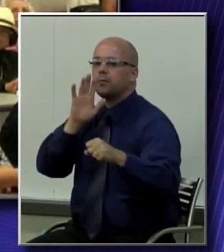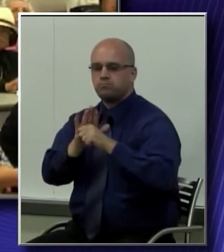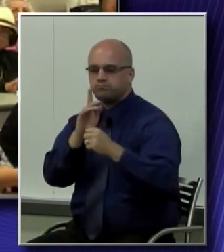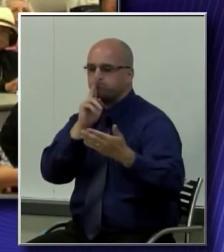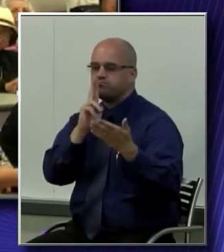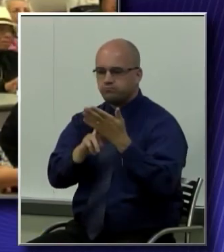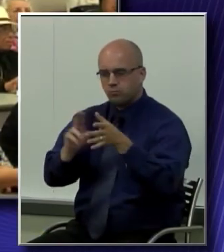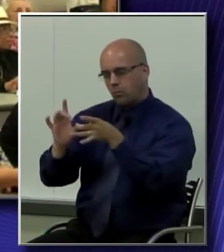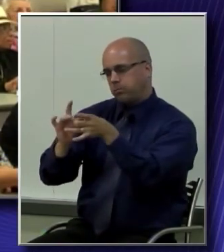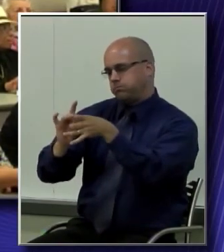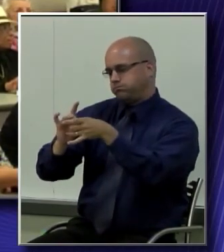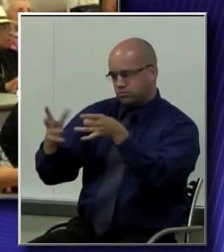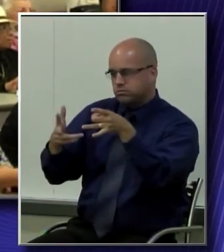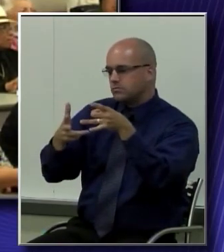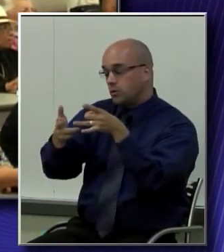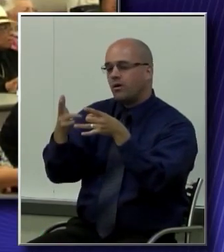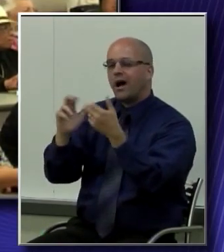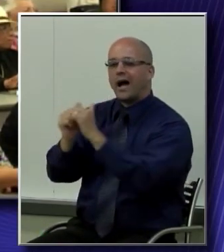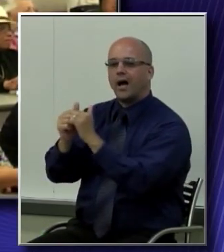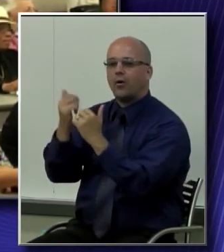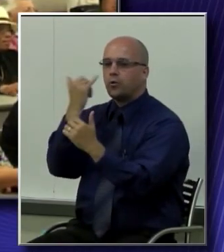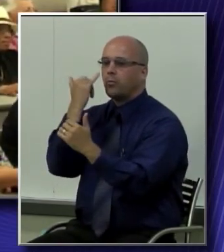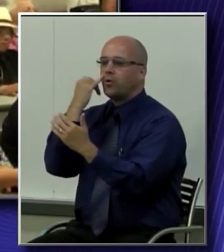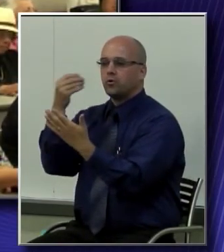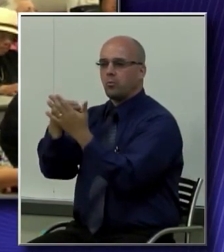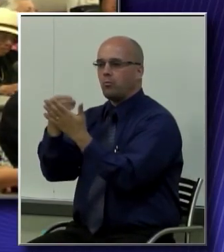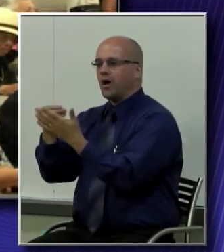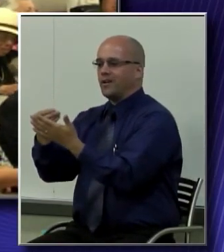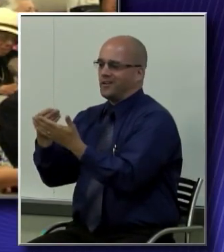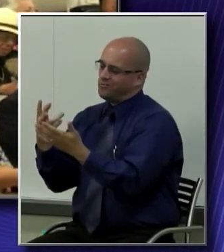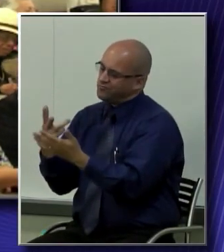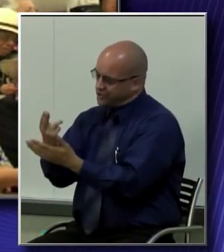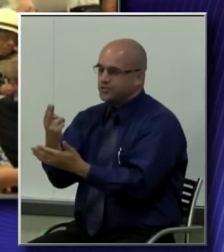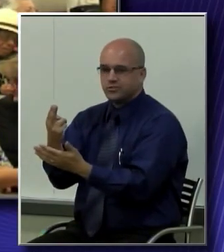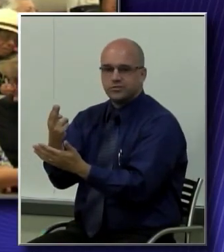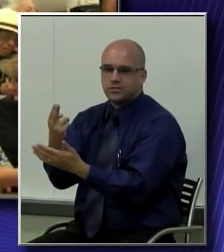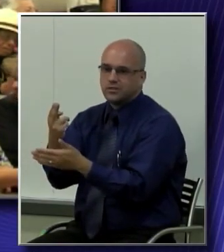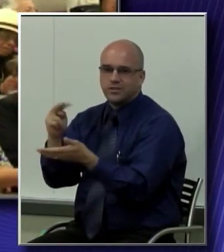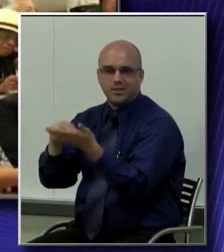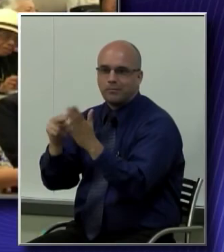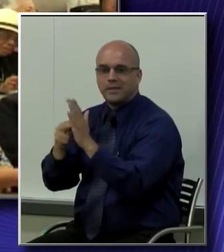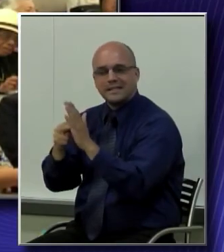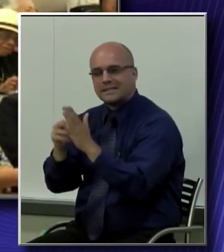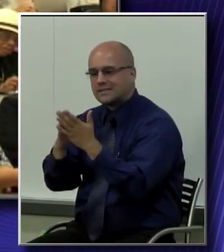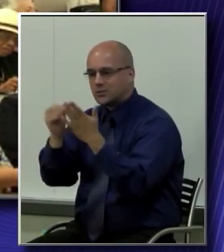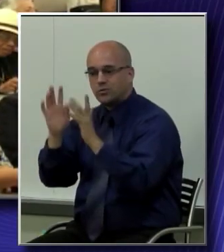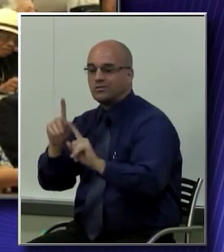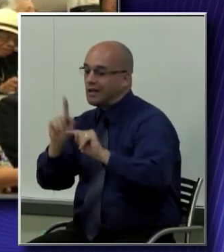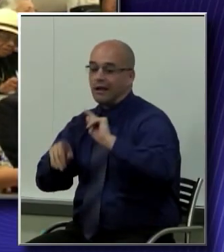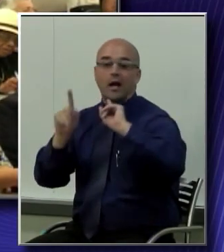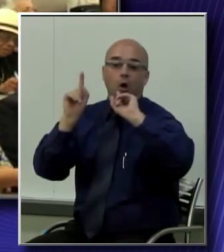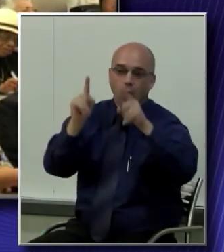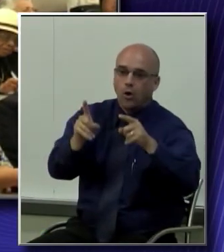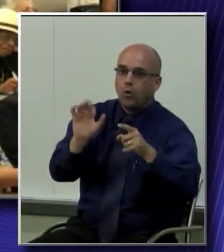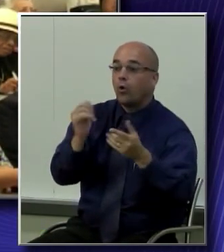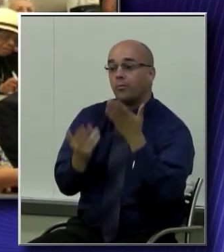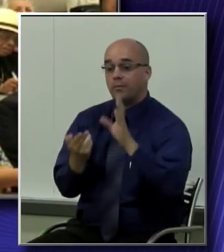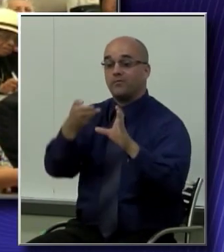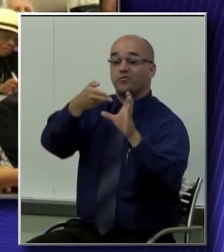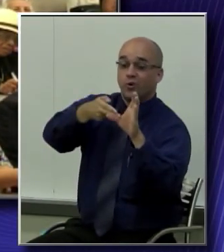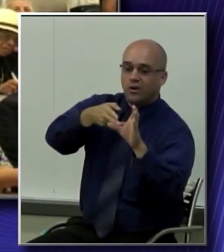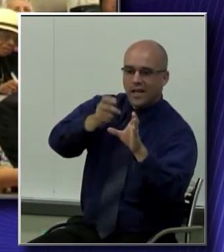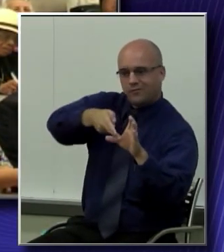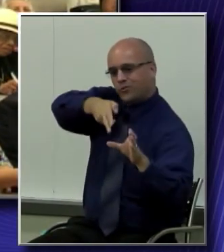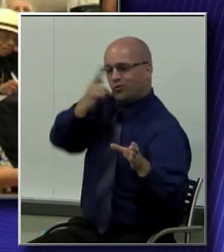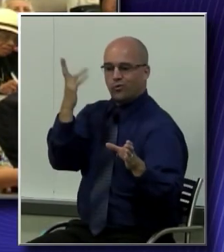is raised to the point where students can't attend a university or they're enrolled and have to drop out. Now, I don't believe